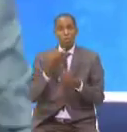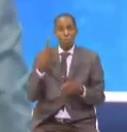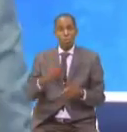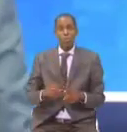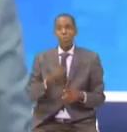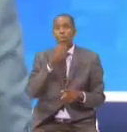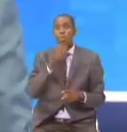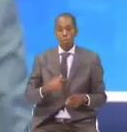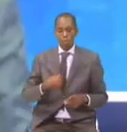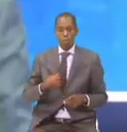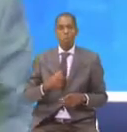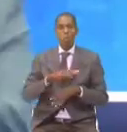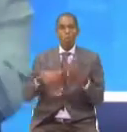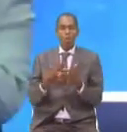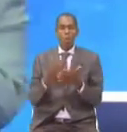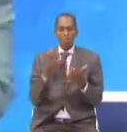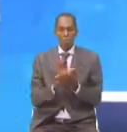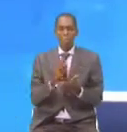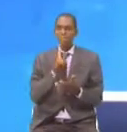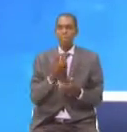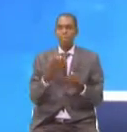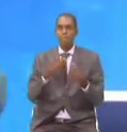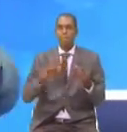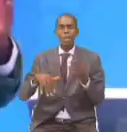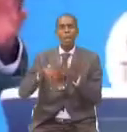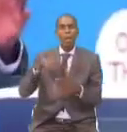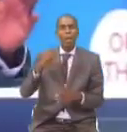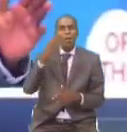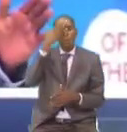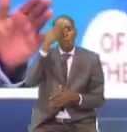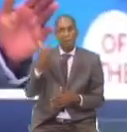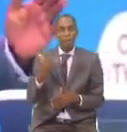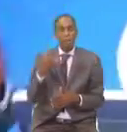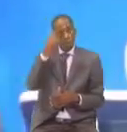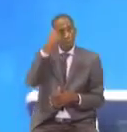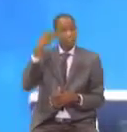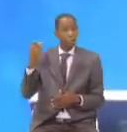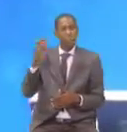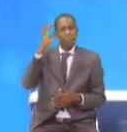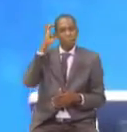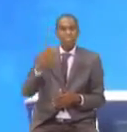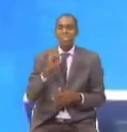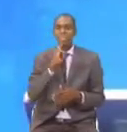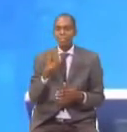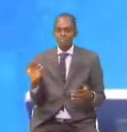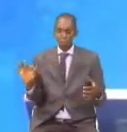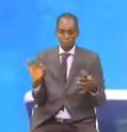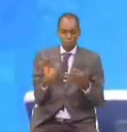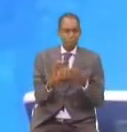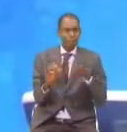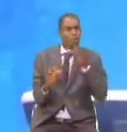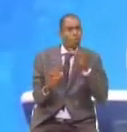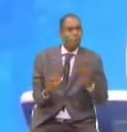clothes, all that is coming out because it's joining the old and the new. What do we do?